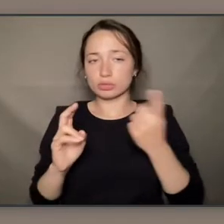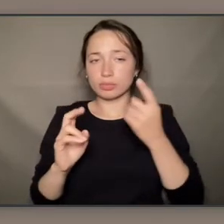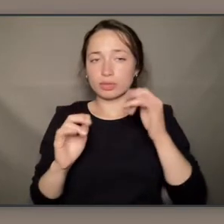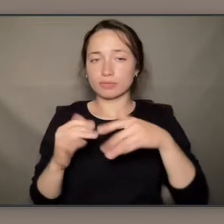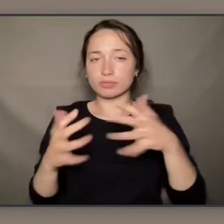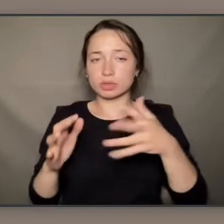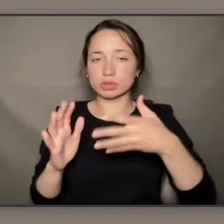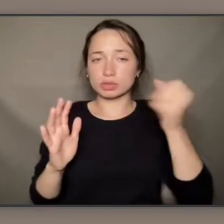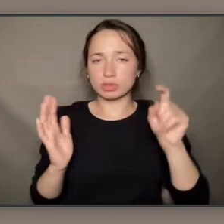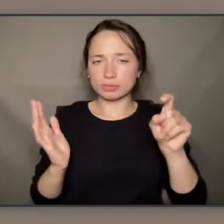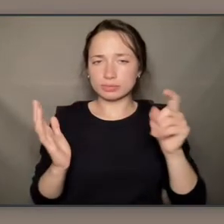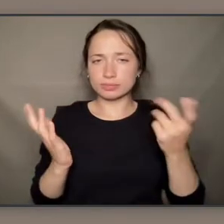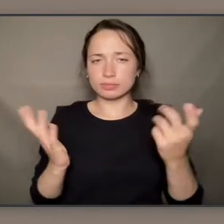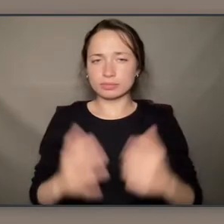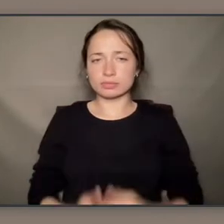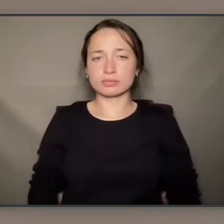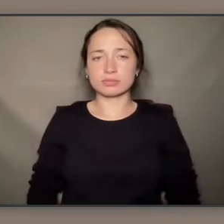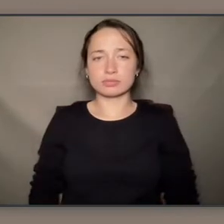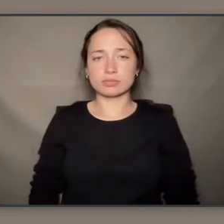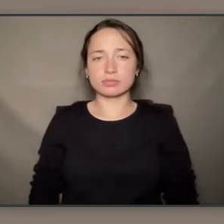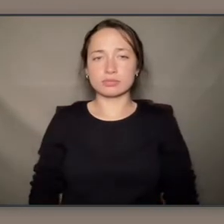that has been taken?